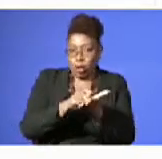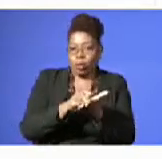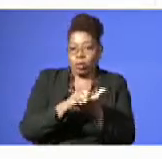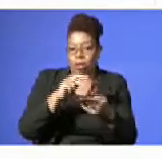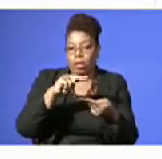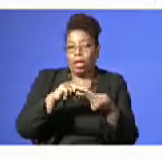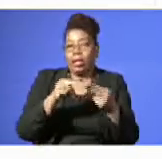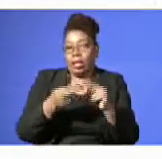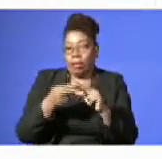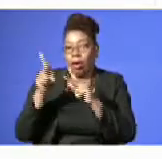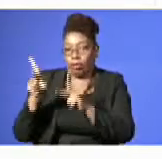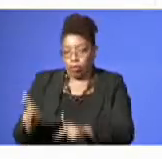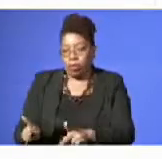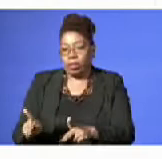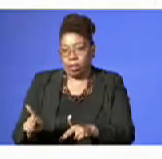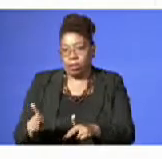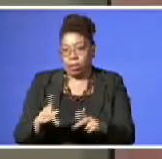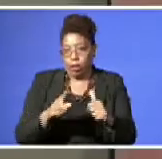first wave.